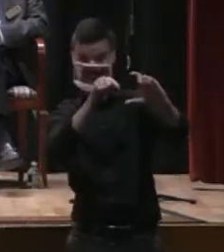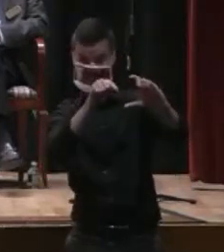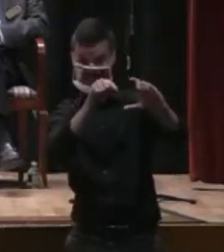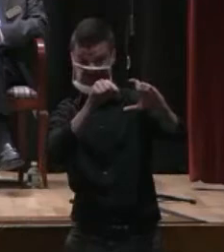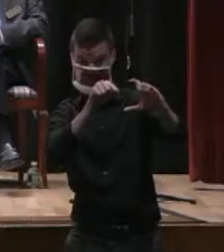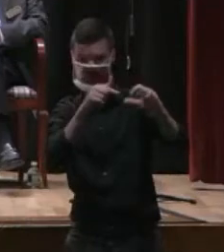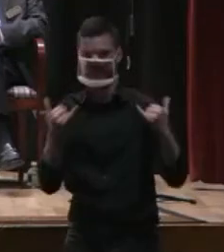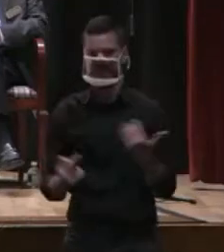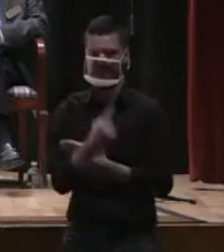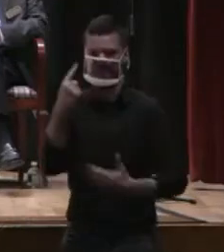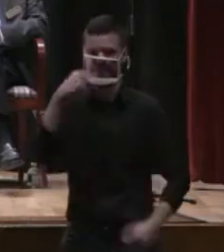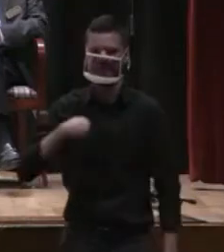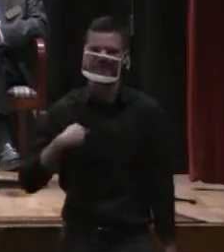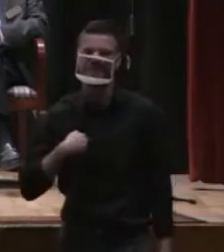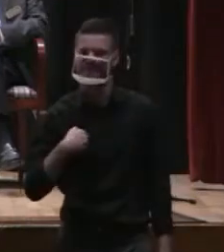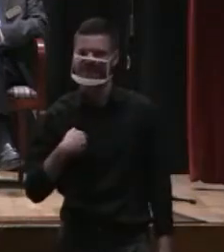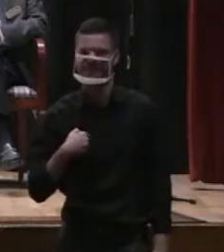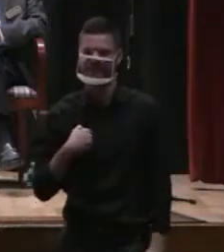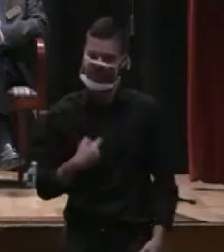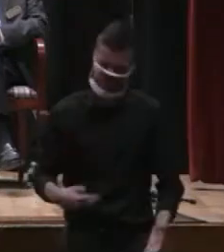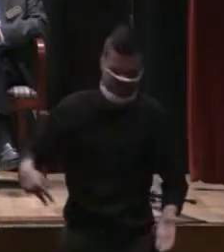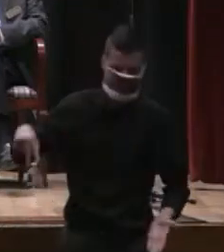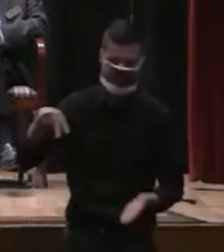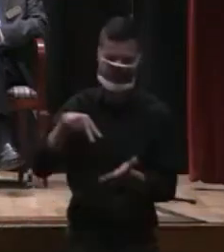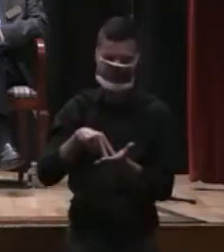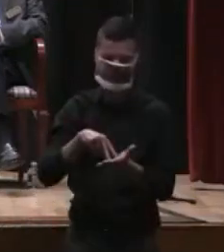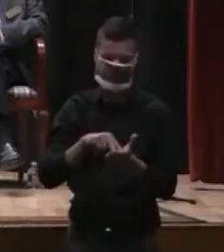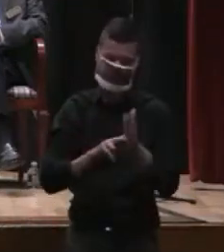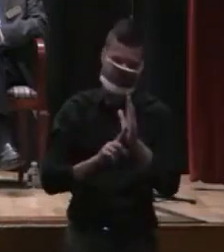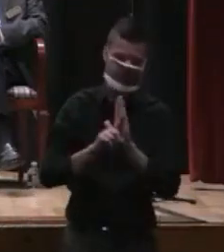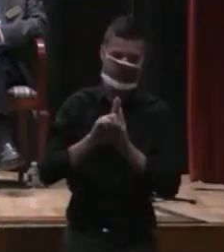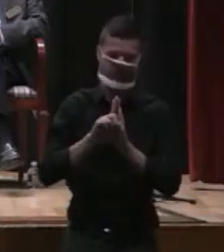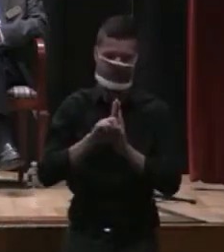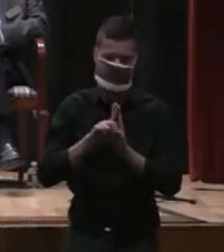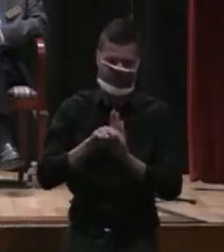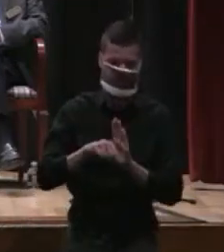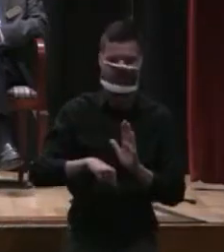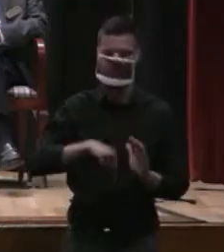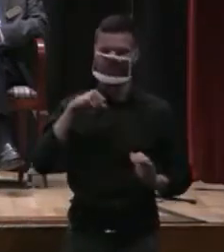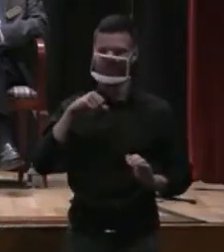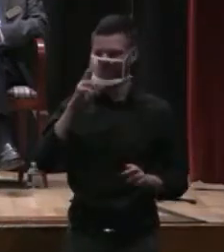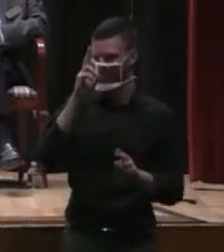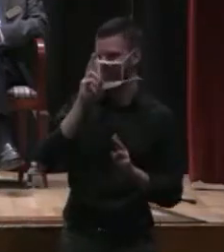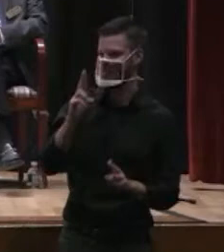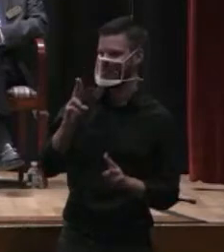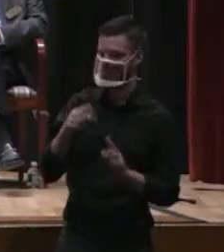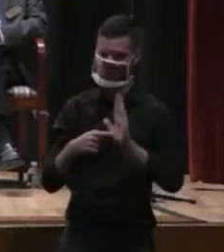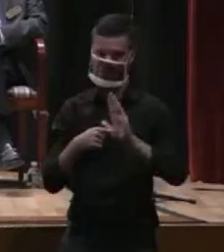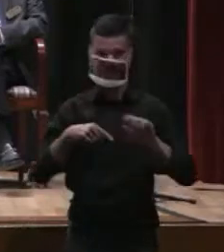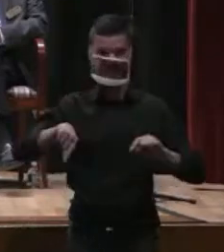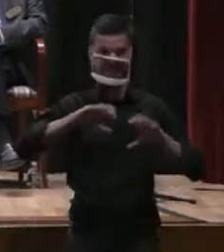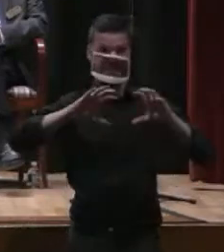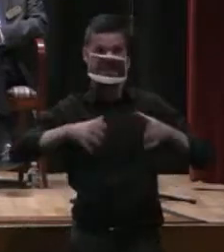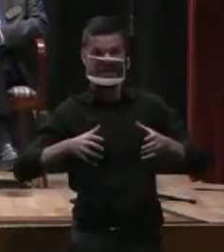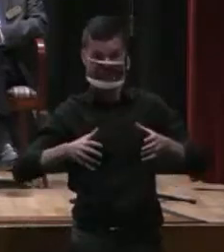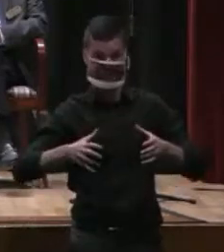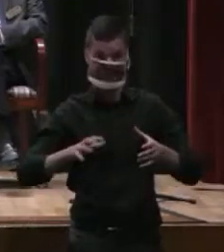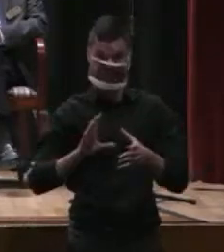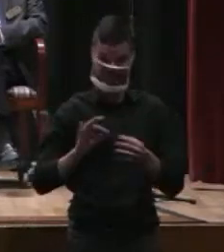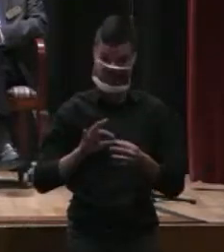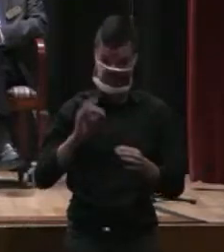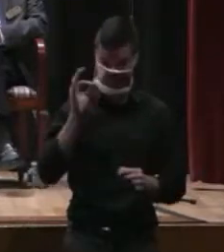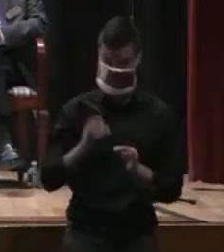today, standing tall in honor and gratitude by representing the class. Talk about faith,